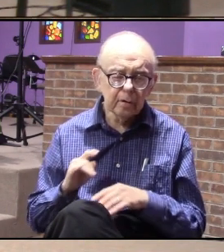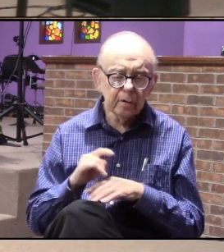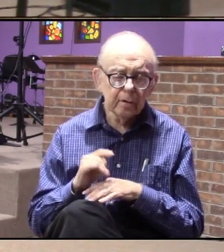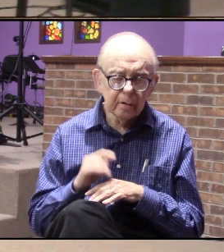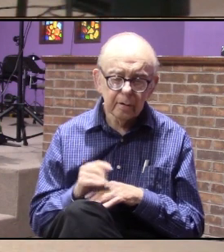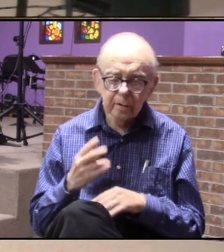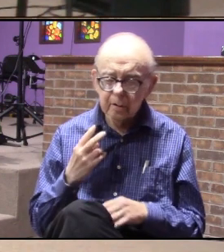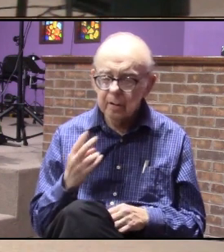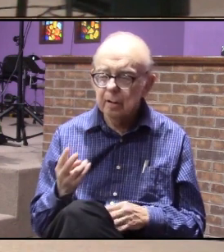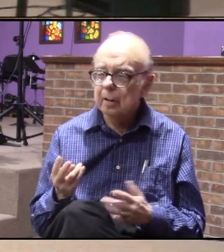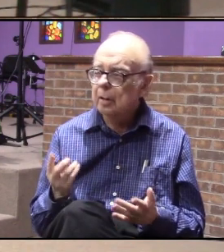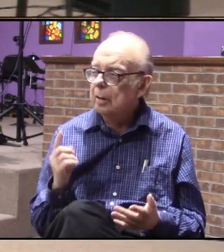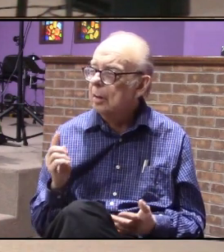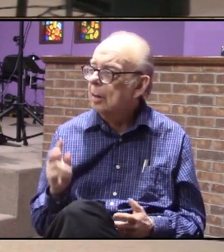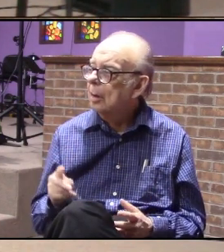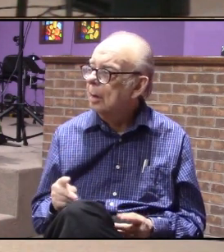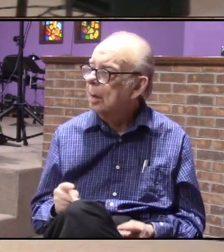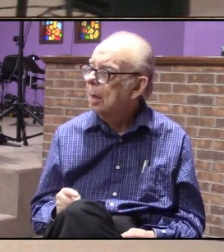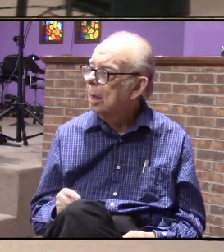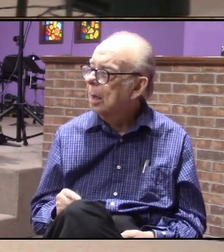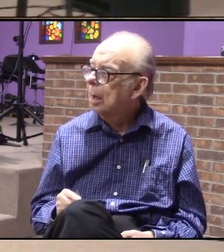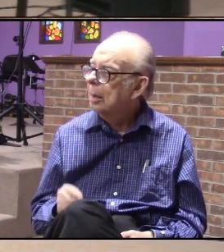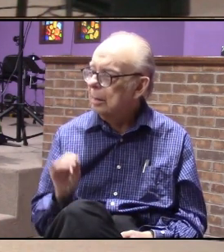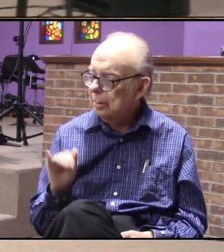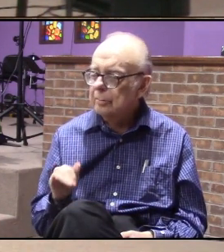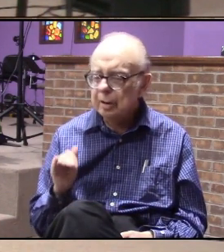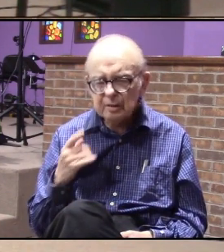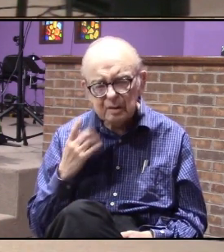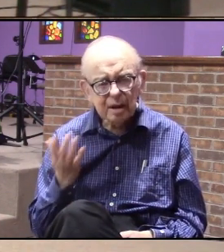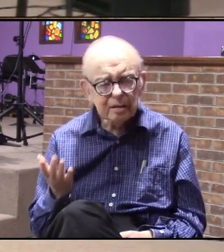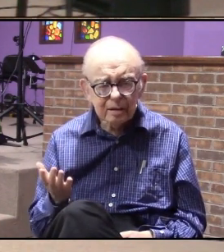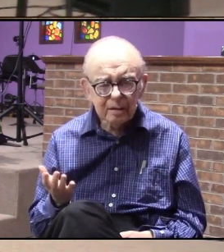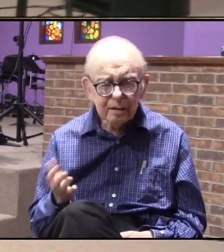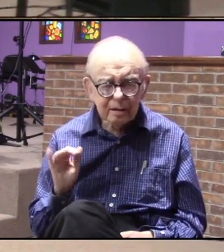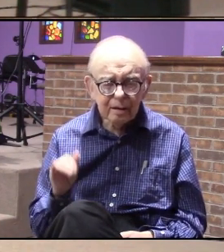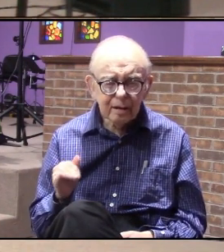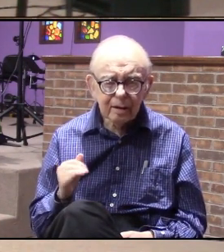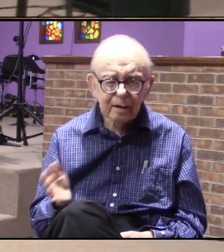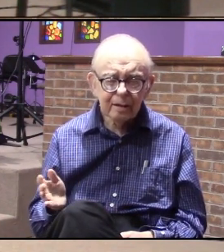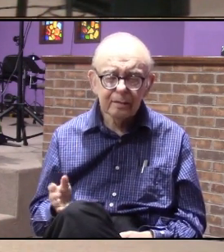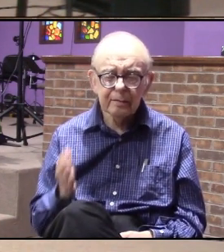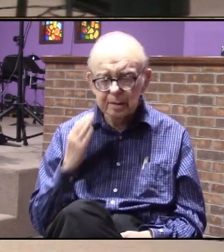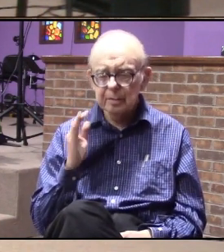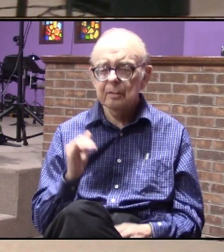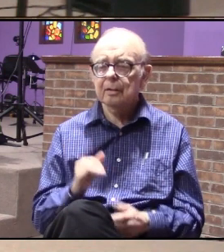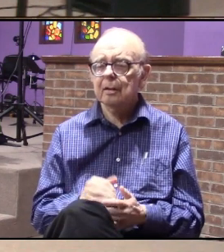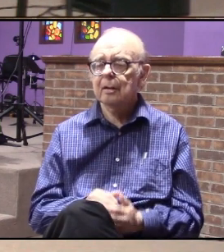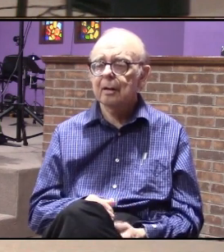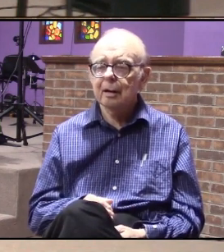I see one person shaking their head. That yes, they know this.